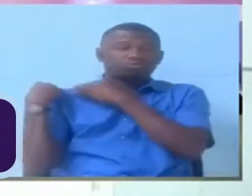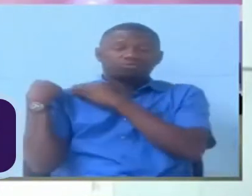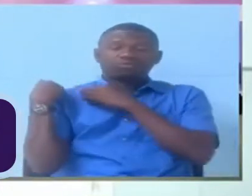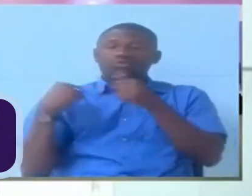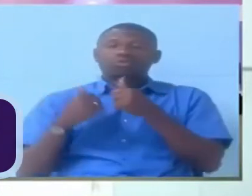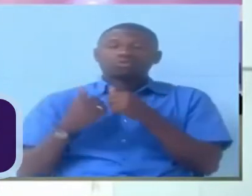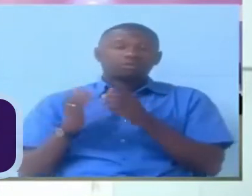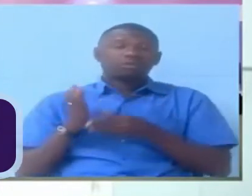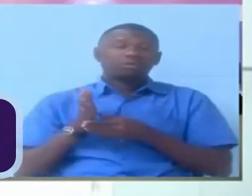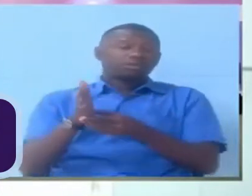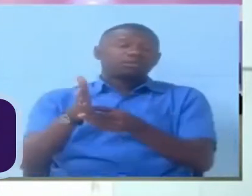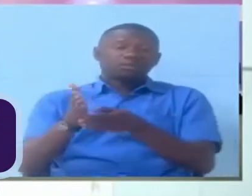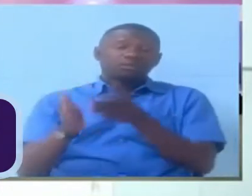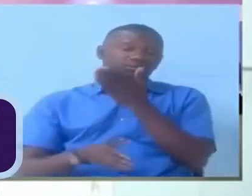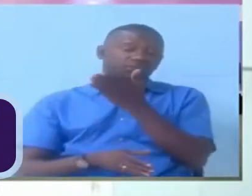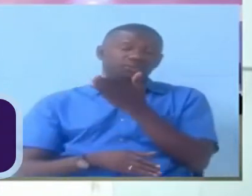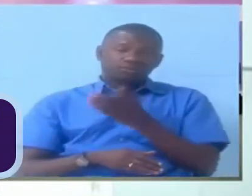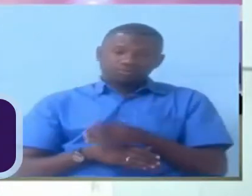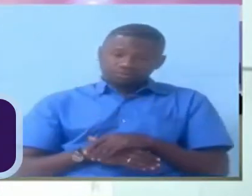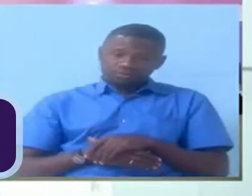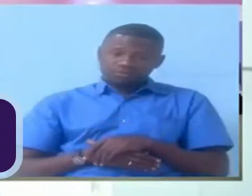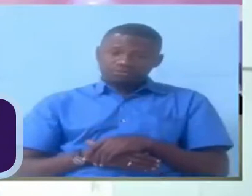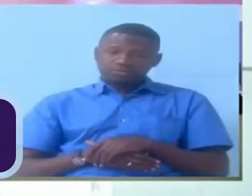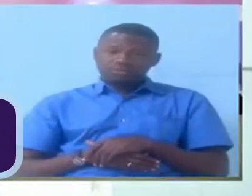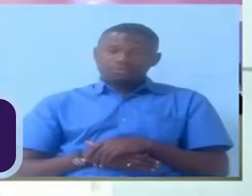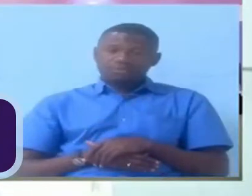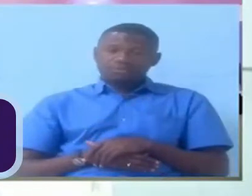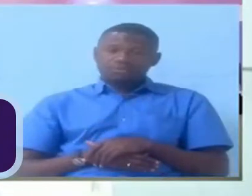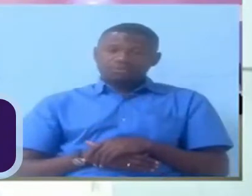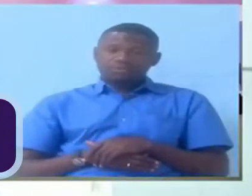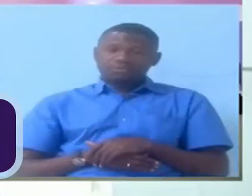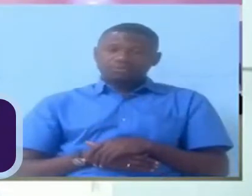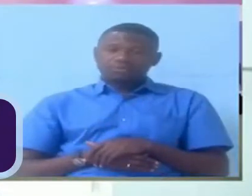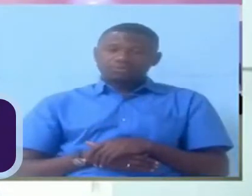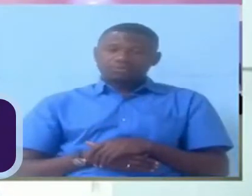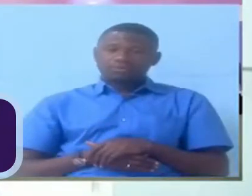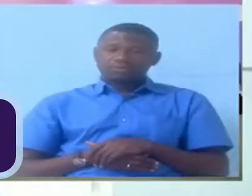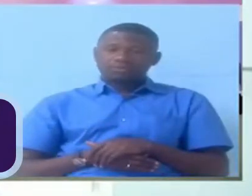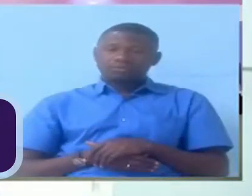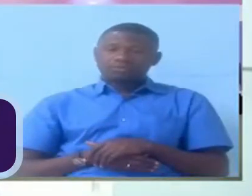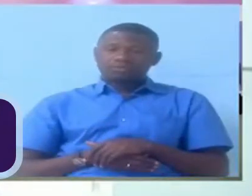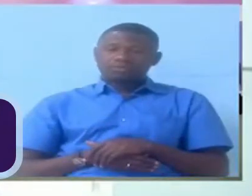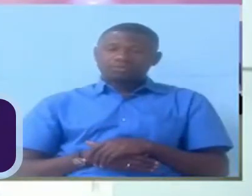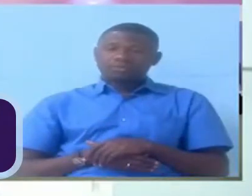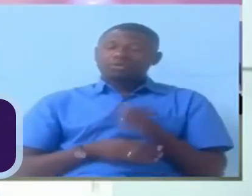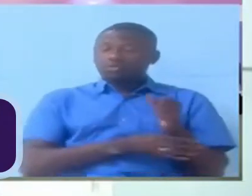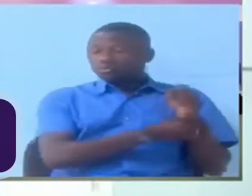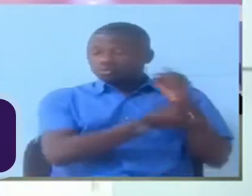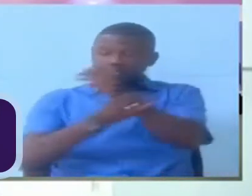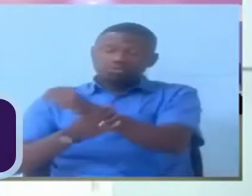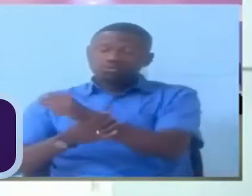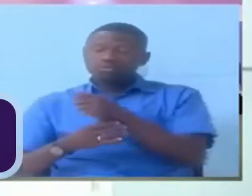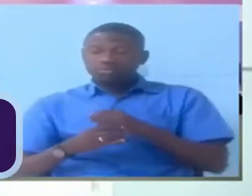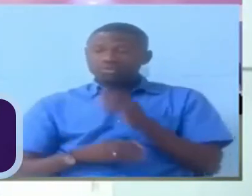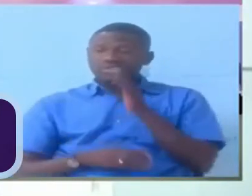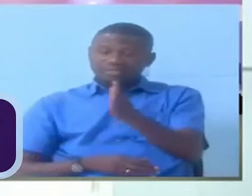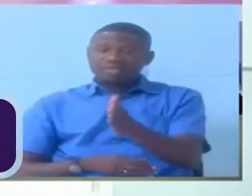wo bijele. In this country. In banko wakang. And in the absence of normal. Ning ayata nyanta kila nyami no